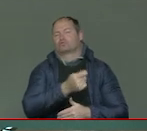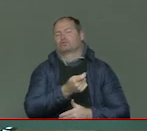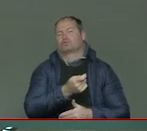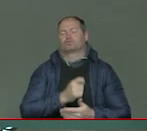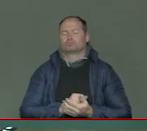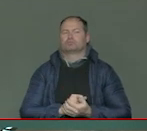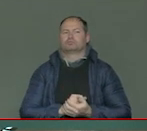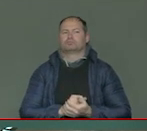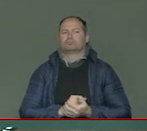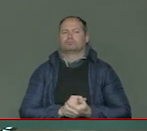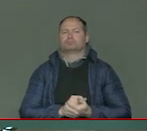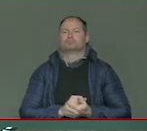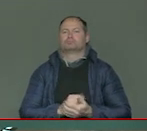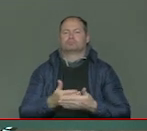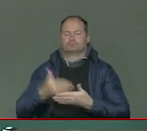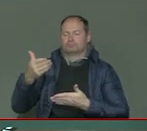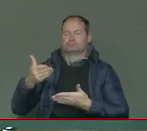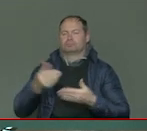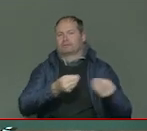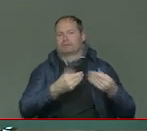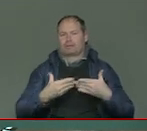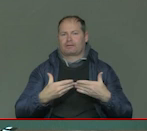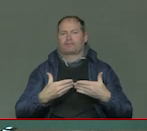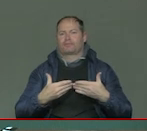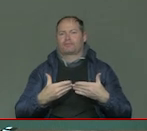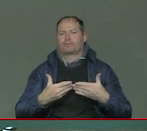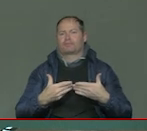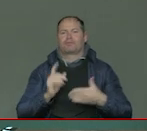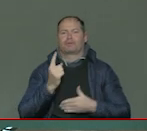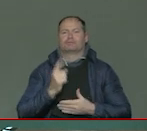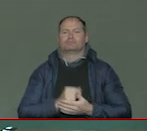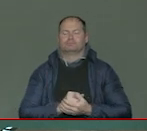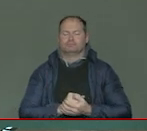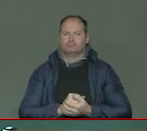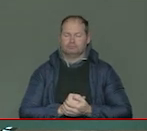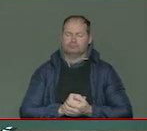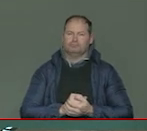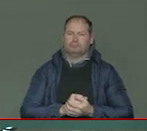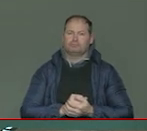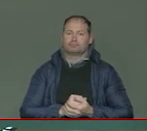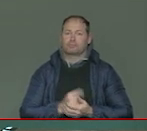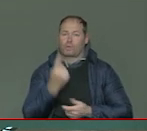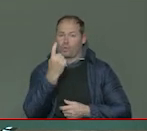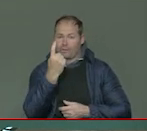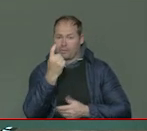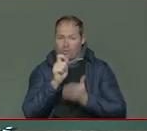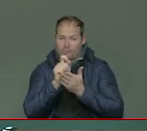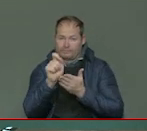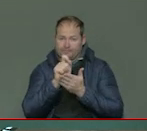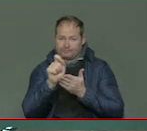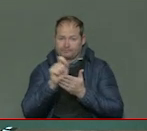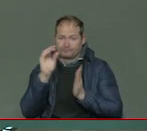received the bank statement before we did the transaction. All right. Then there's one other entry.